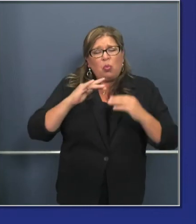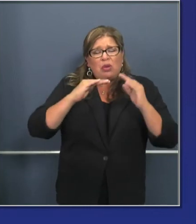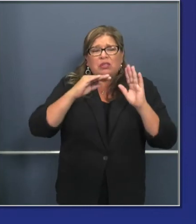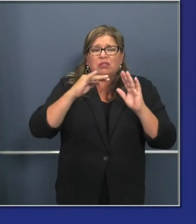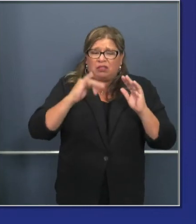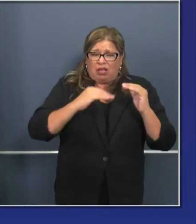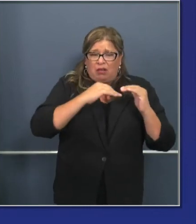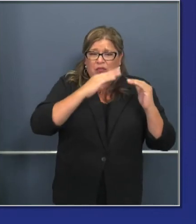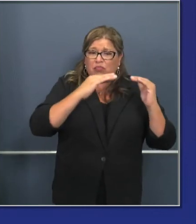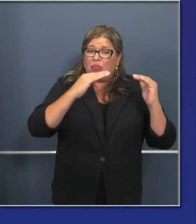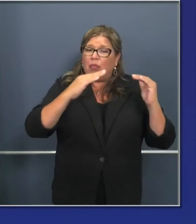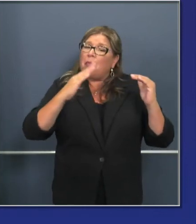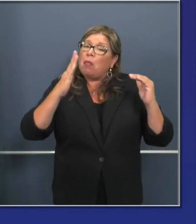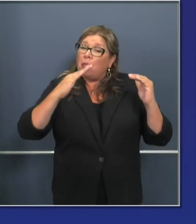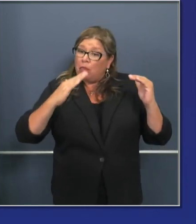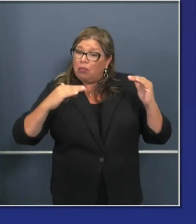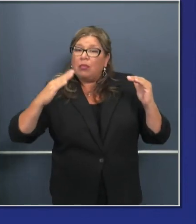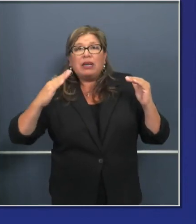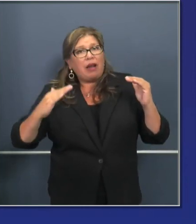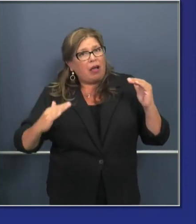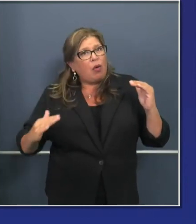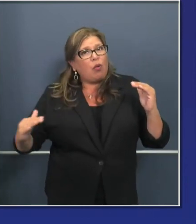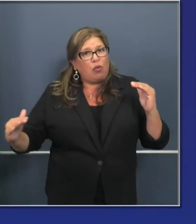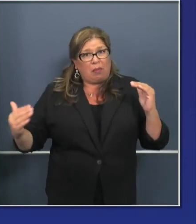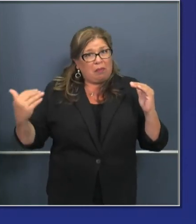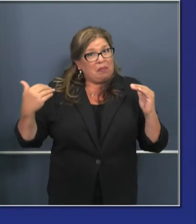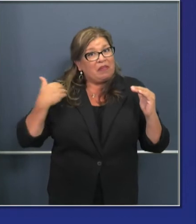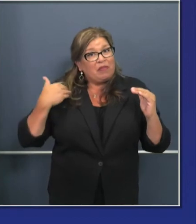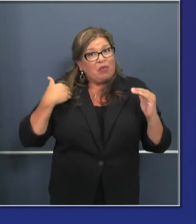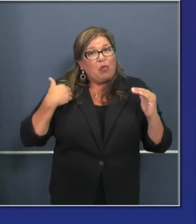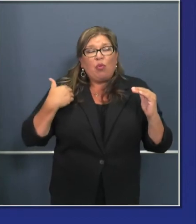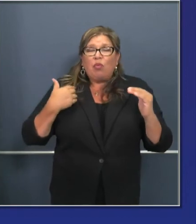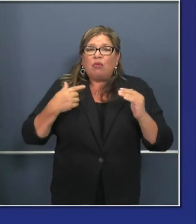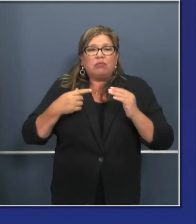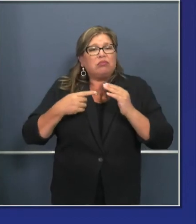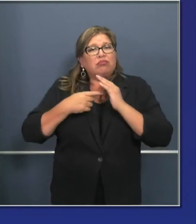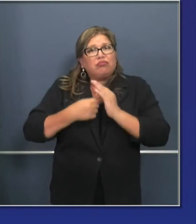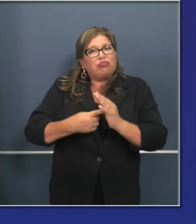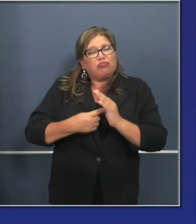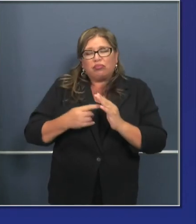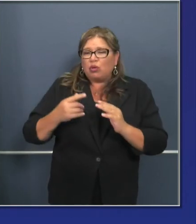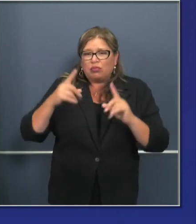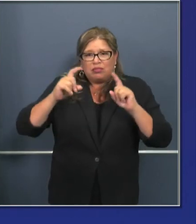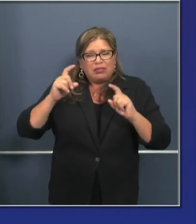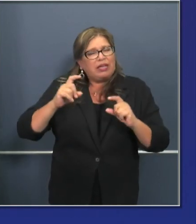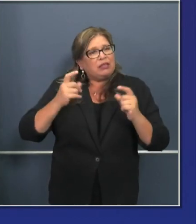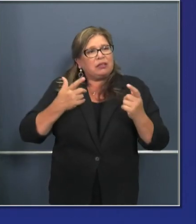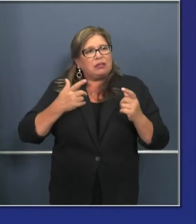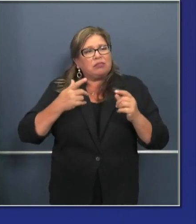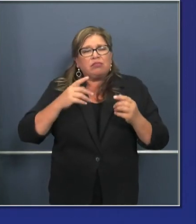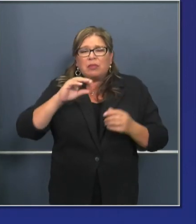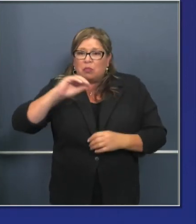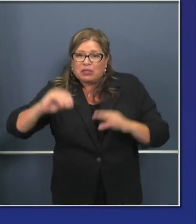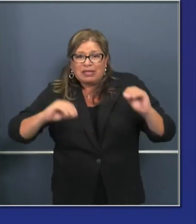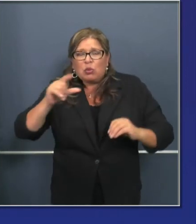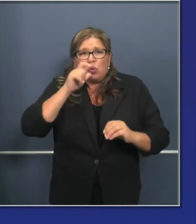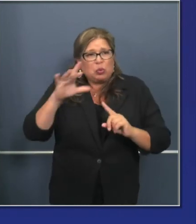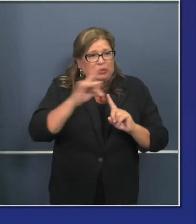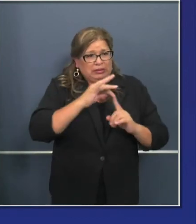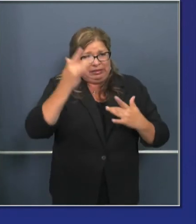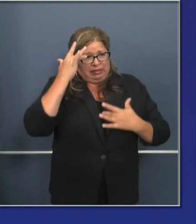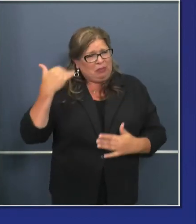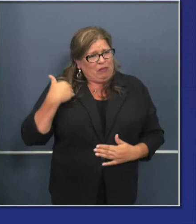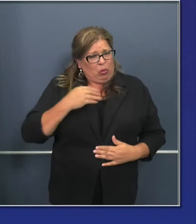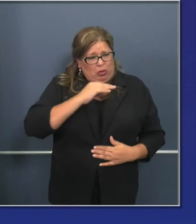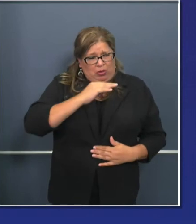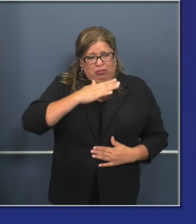the 14-day first period of tests that showed 40.8%. But again, under a small subset of tests where